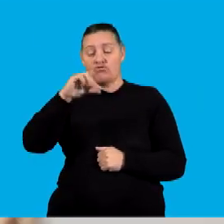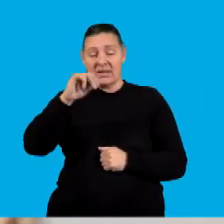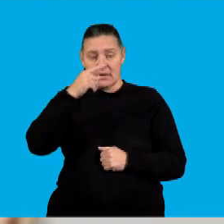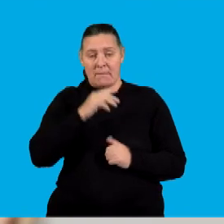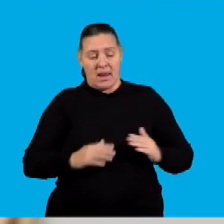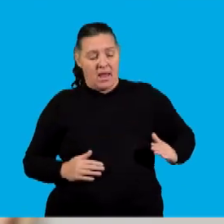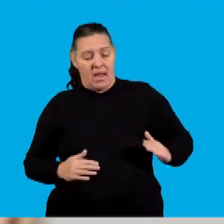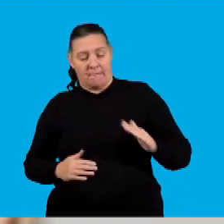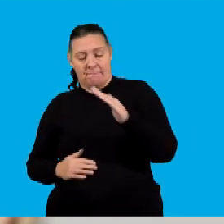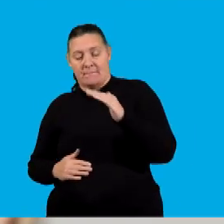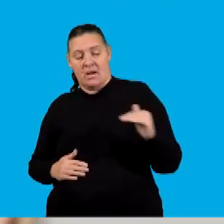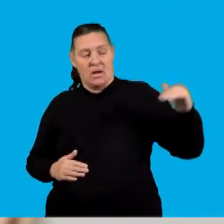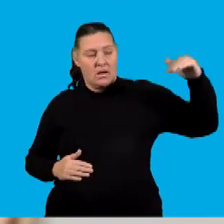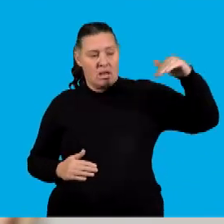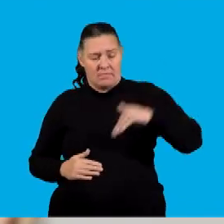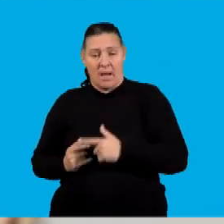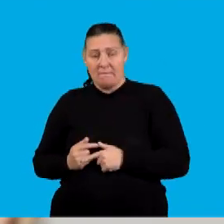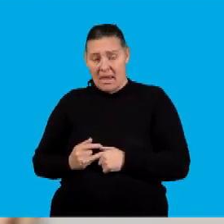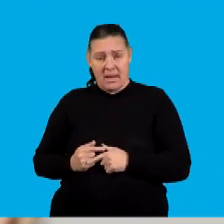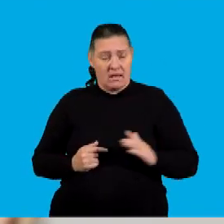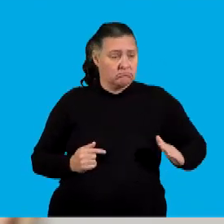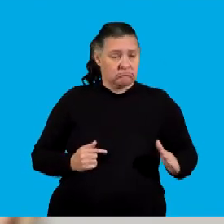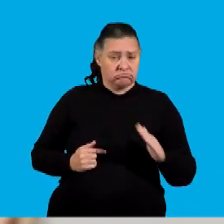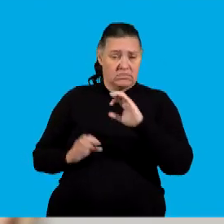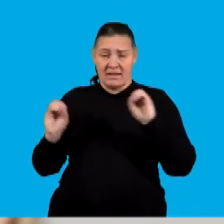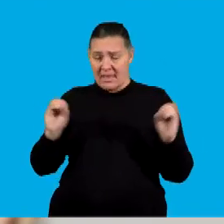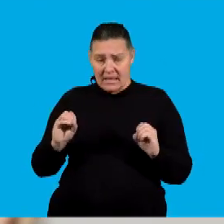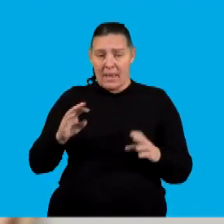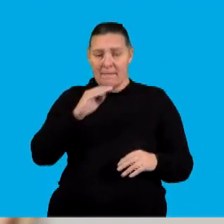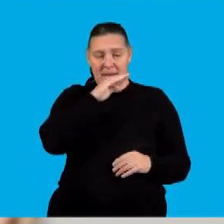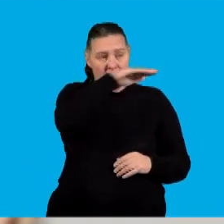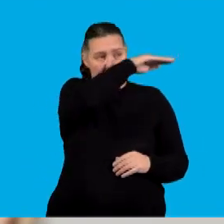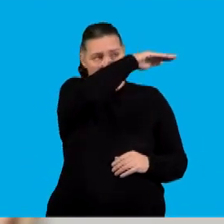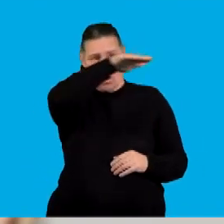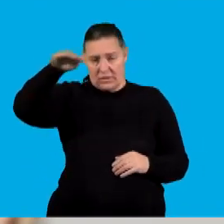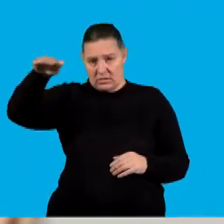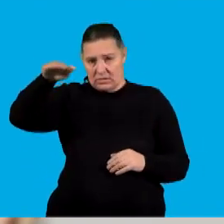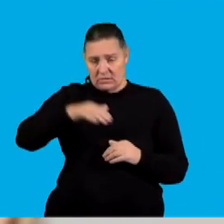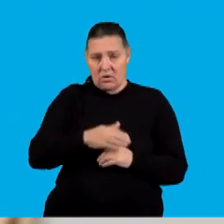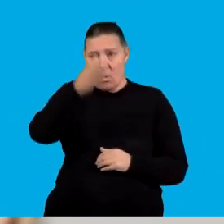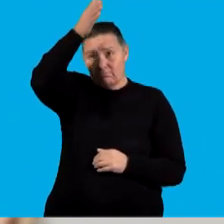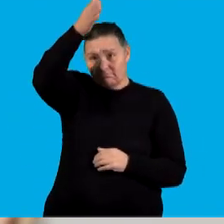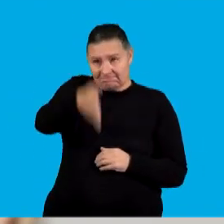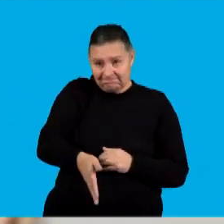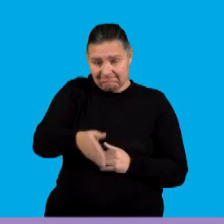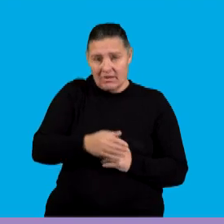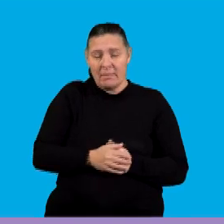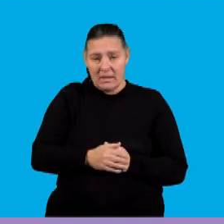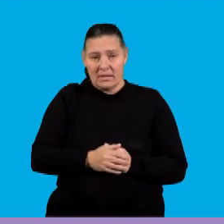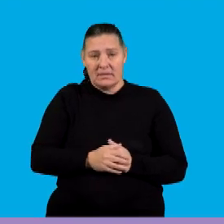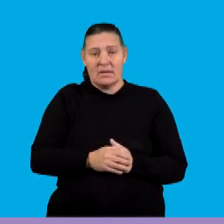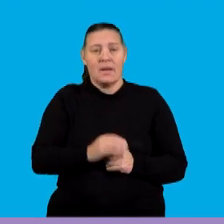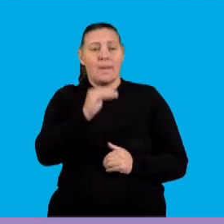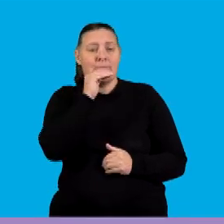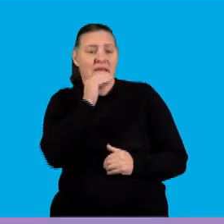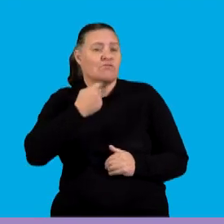if a line has no slope, it means that the gradient is 0. So what does this mean